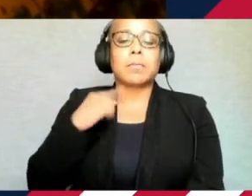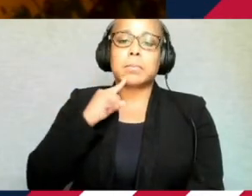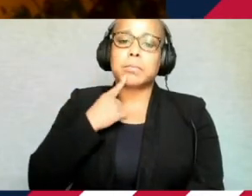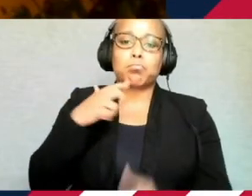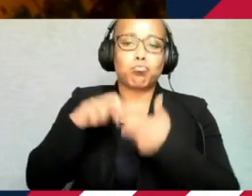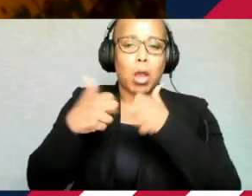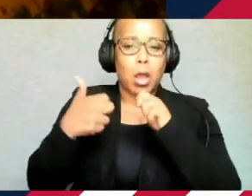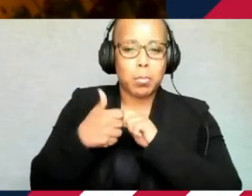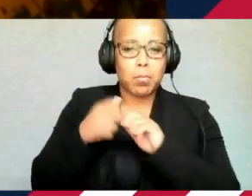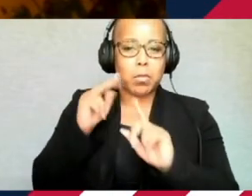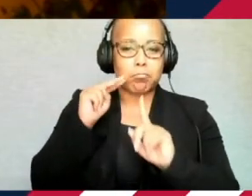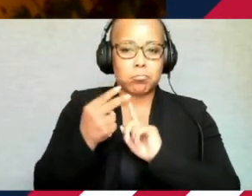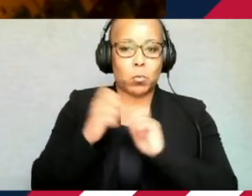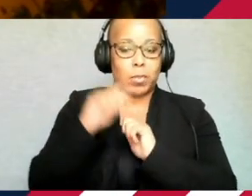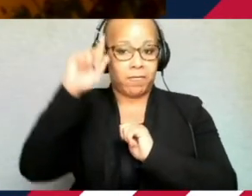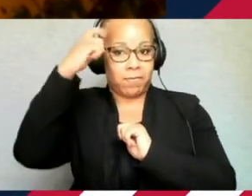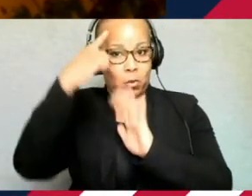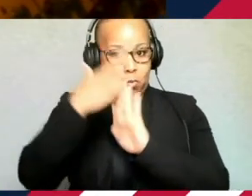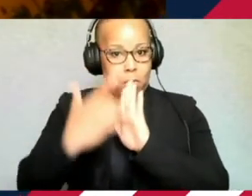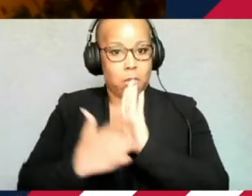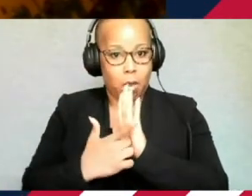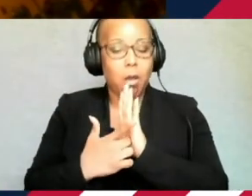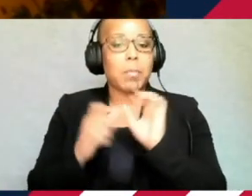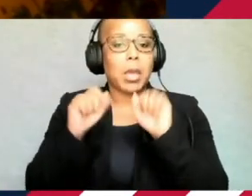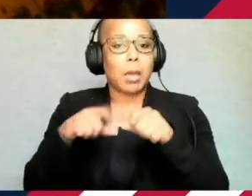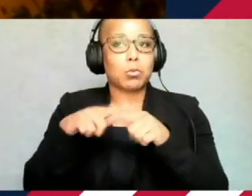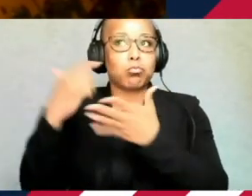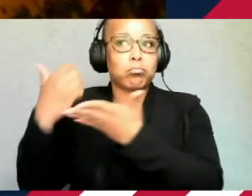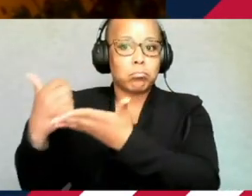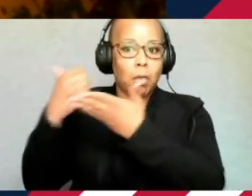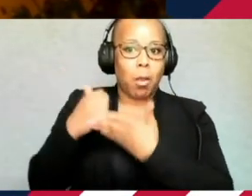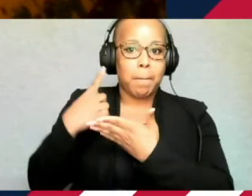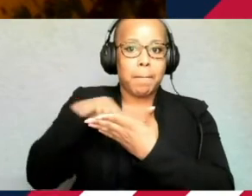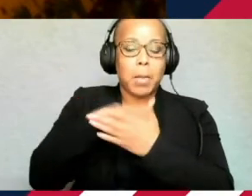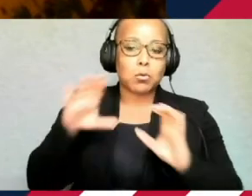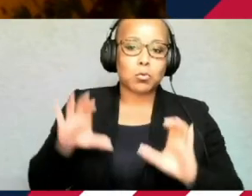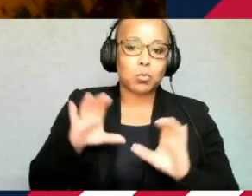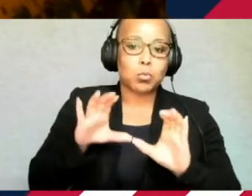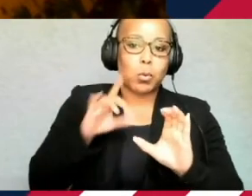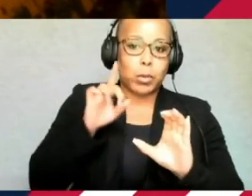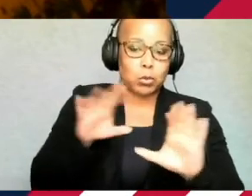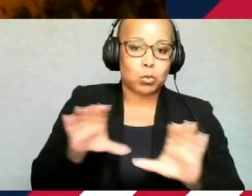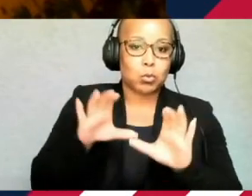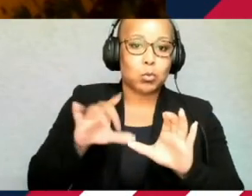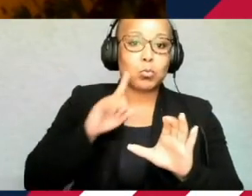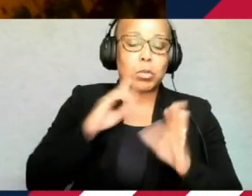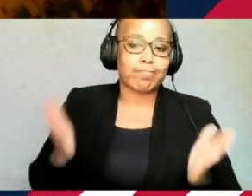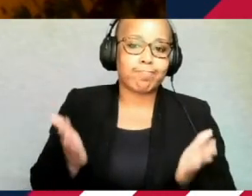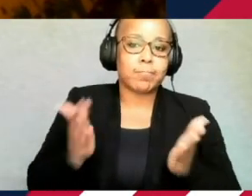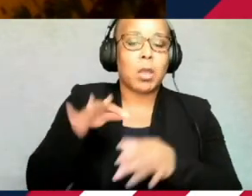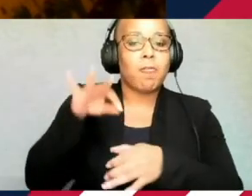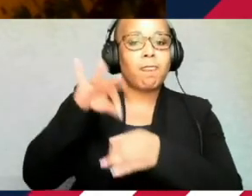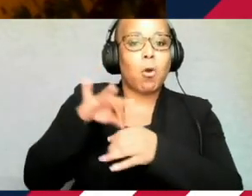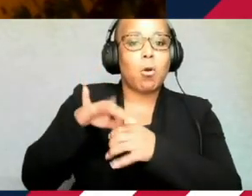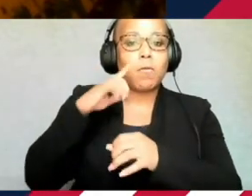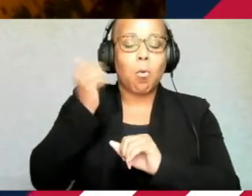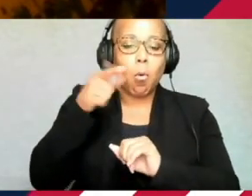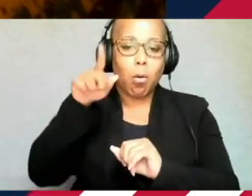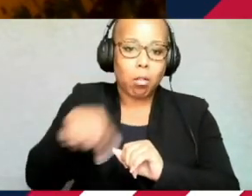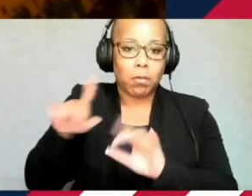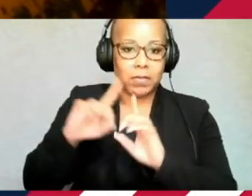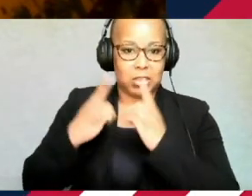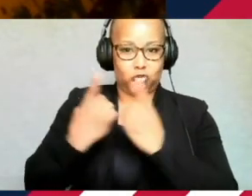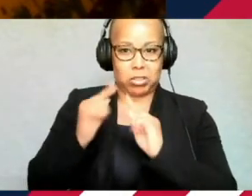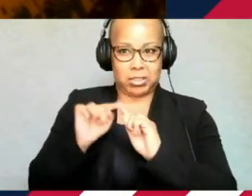respect to federal law, being able to help us do what we need to do, which is turn out the vote in all of those districts. I was